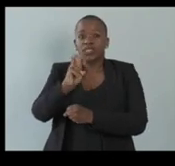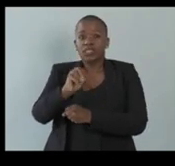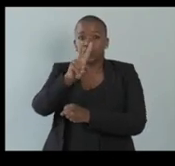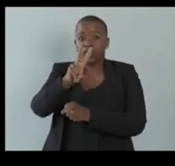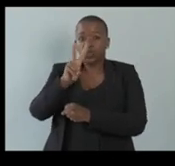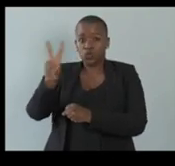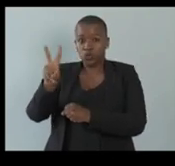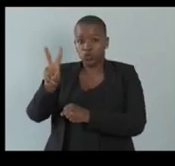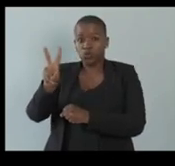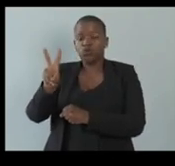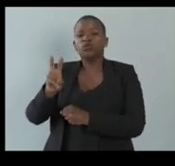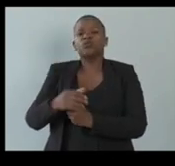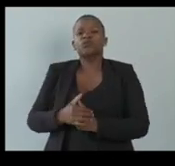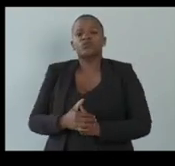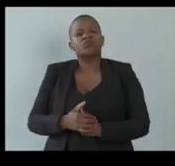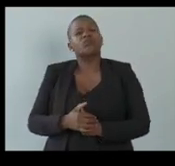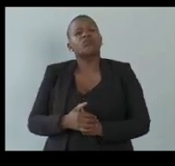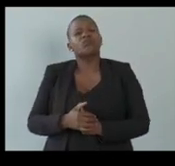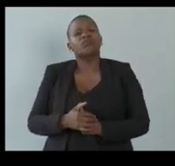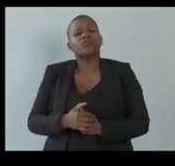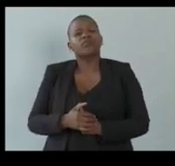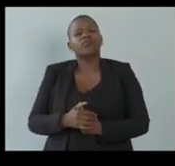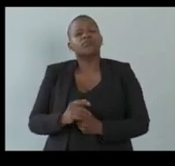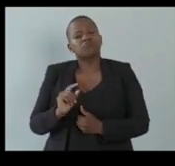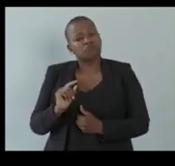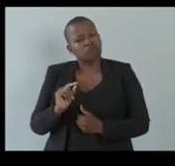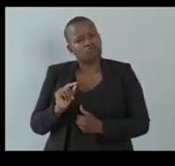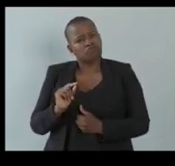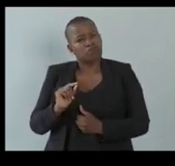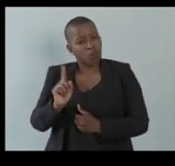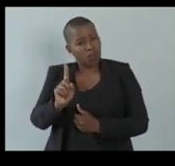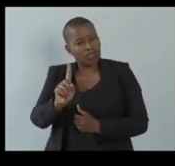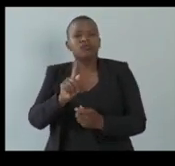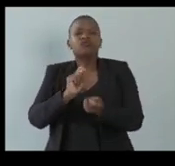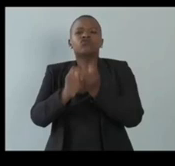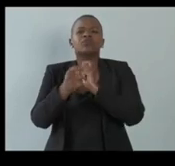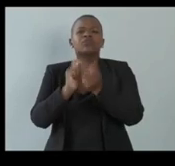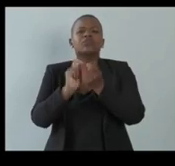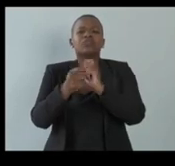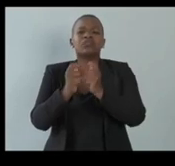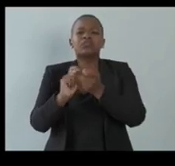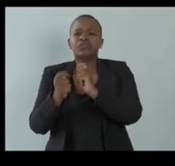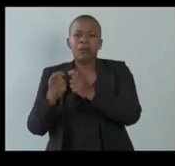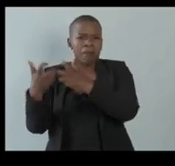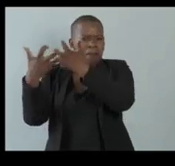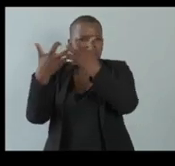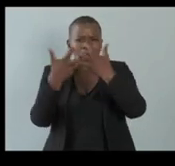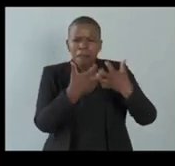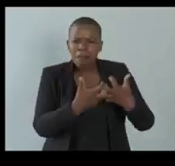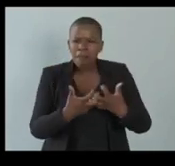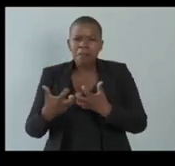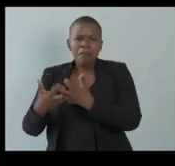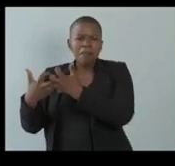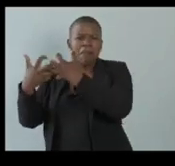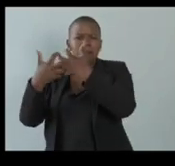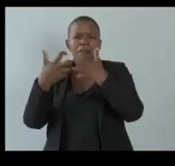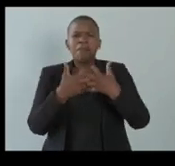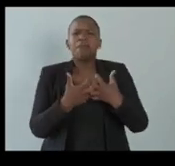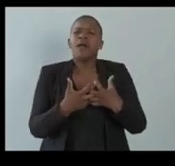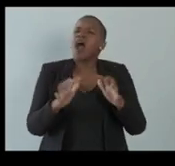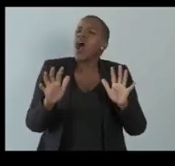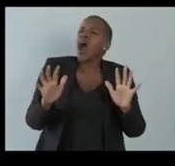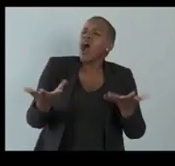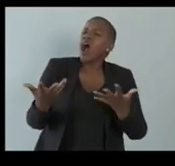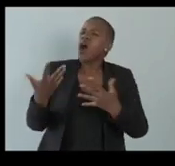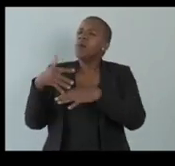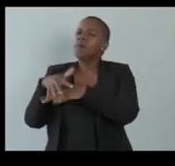Despite our impressive assets and a prestigious customer base, our two largest assets, Altron Systems Integration and Netstar, were